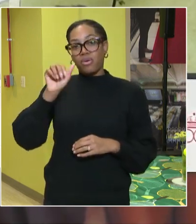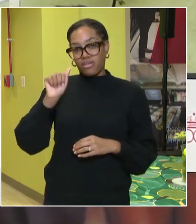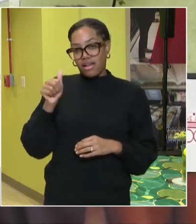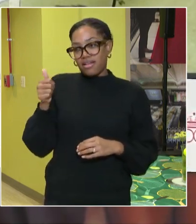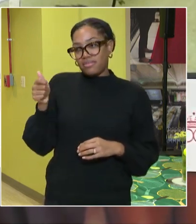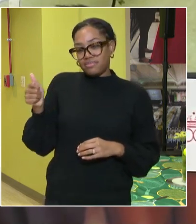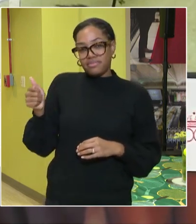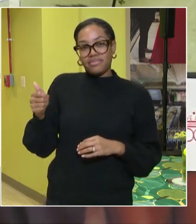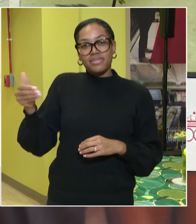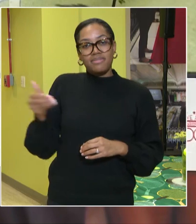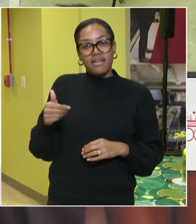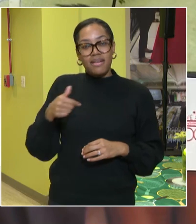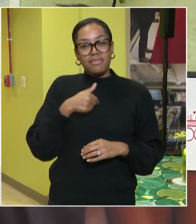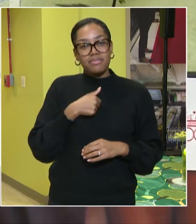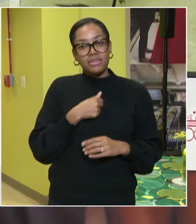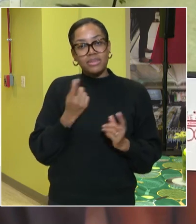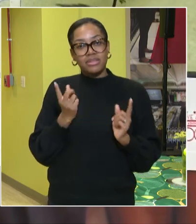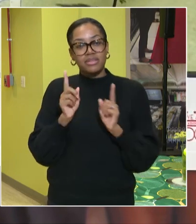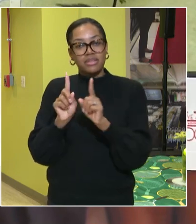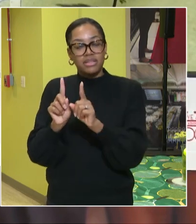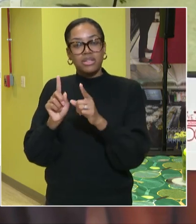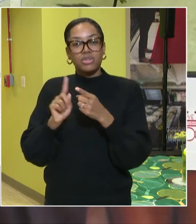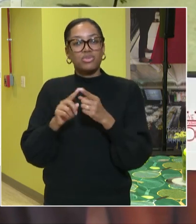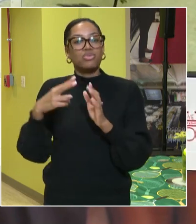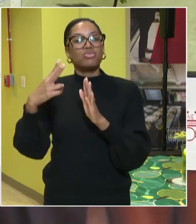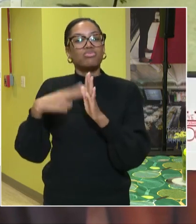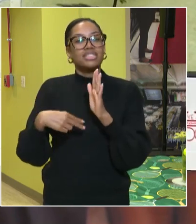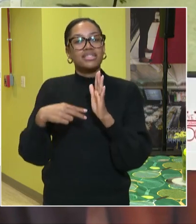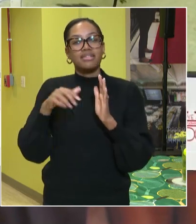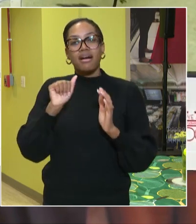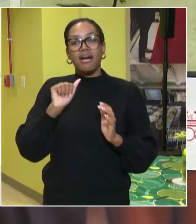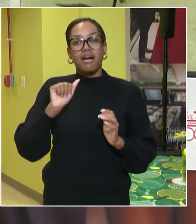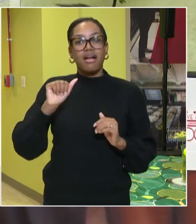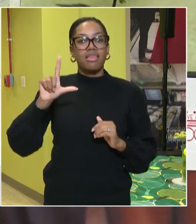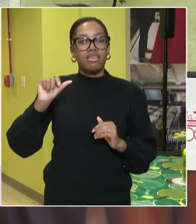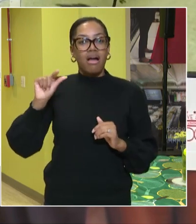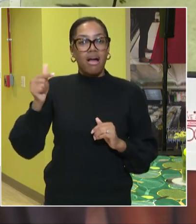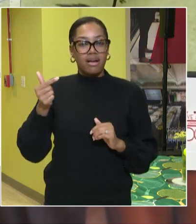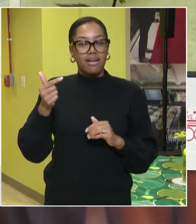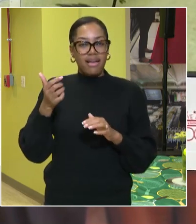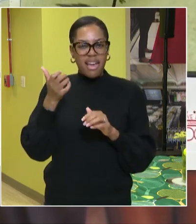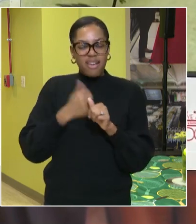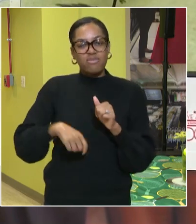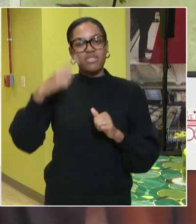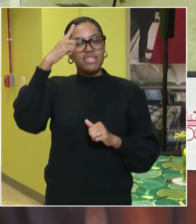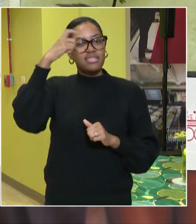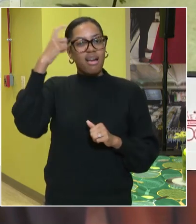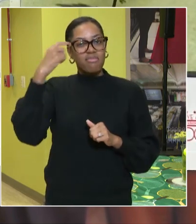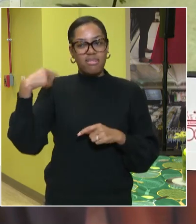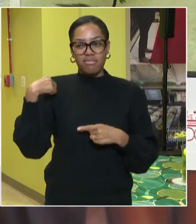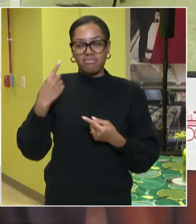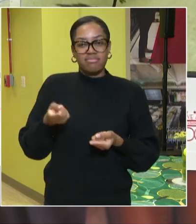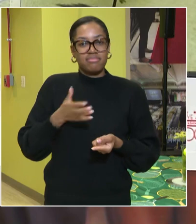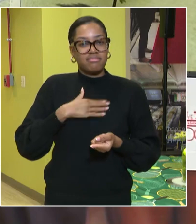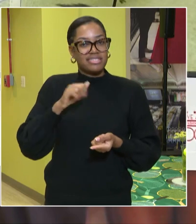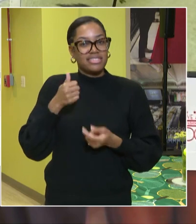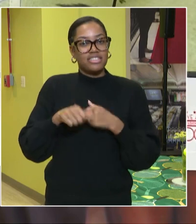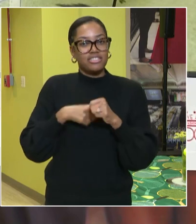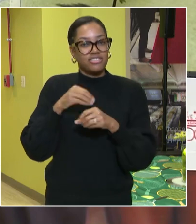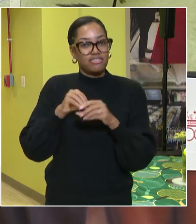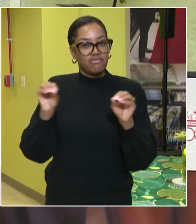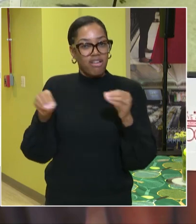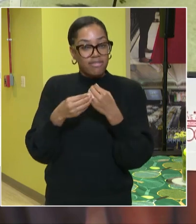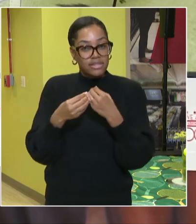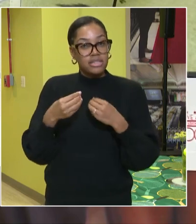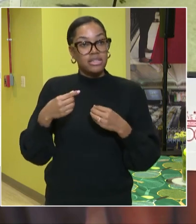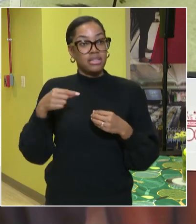invited me to a read-along every summer, I think, that I've been in office, where we gather in this room and the children